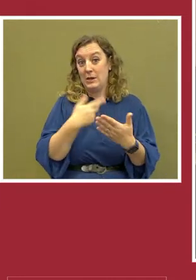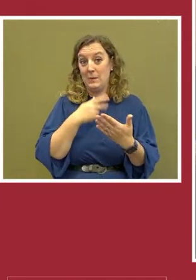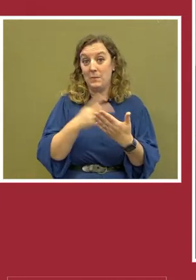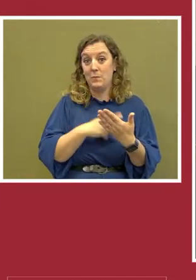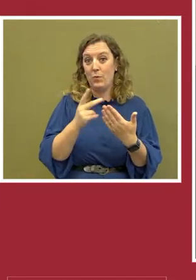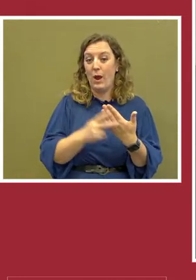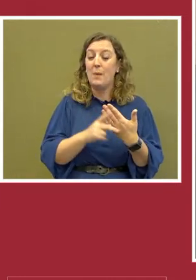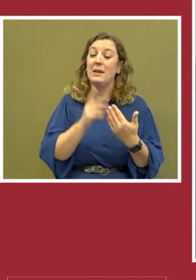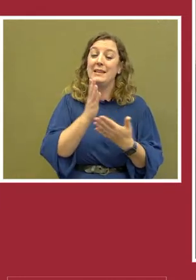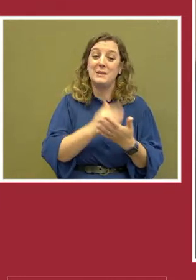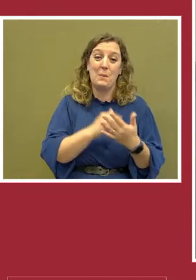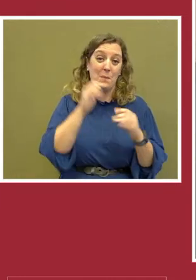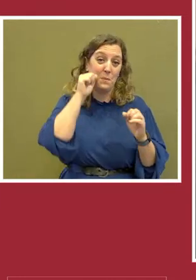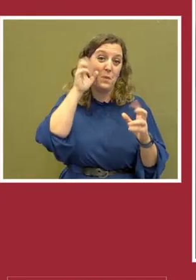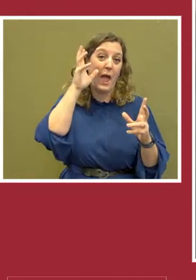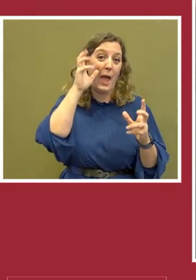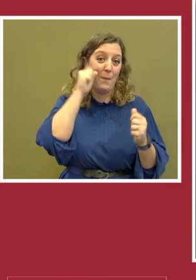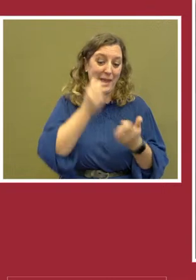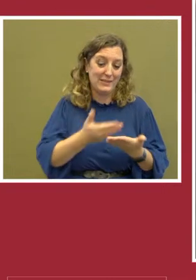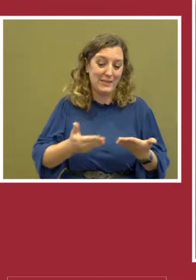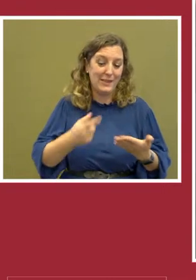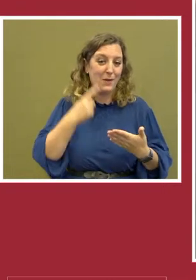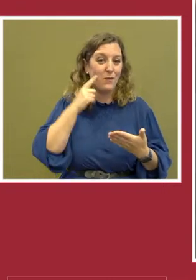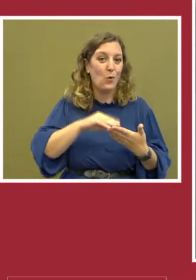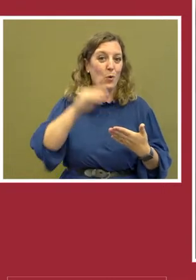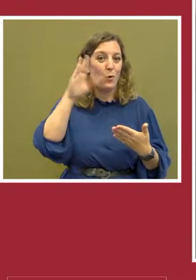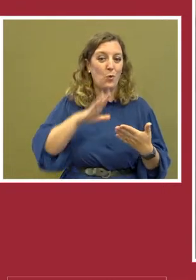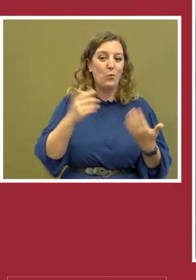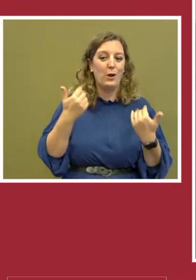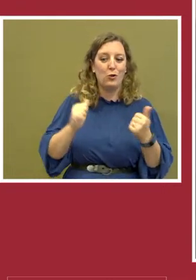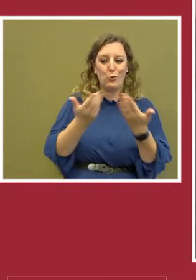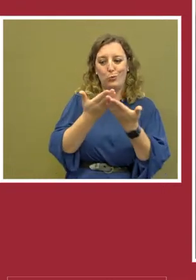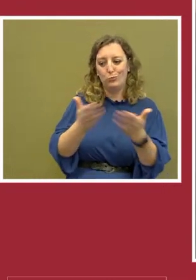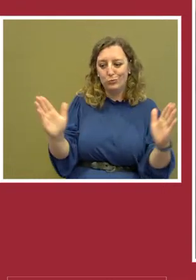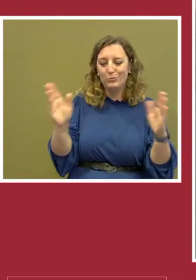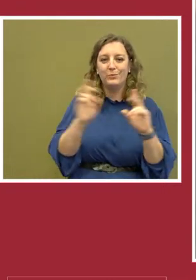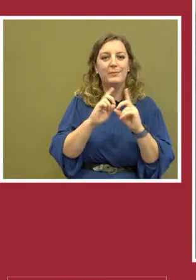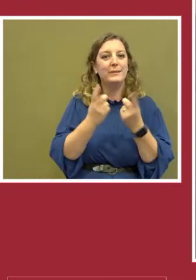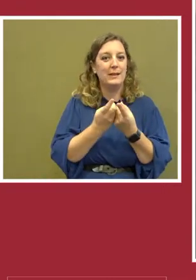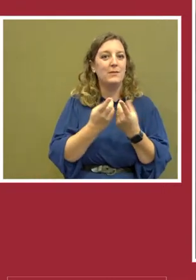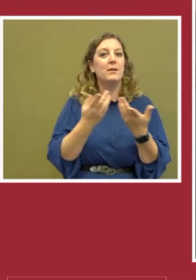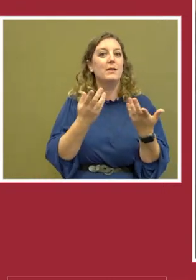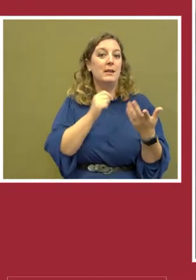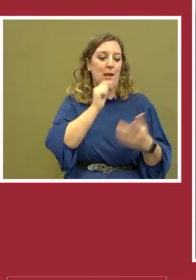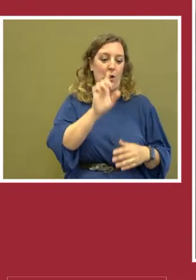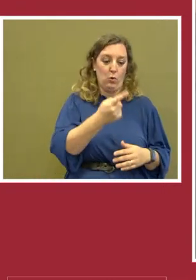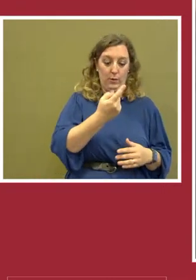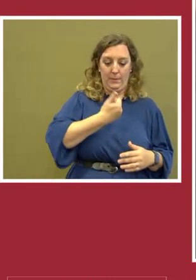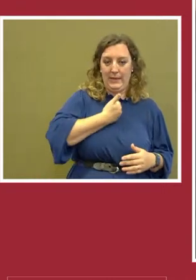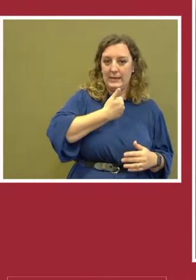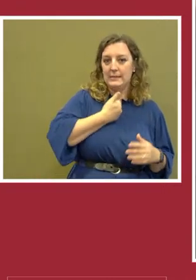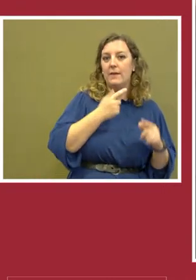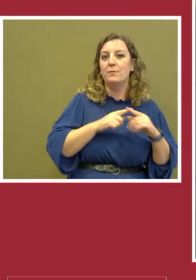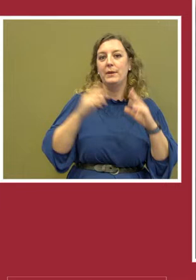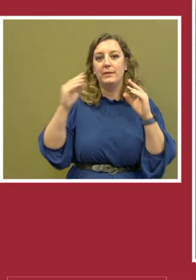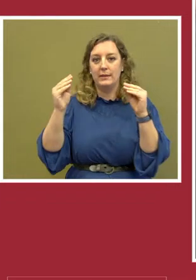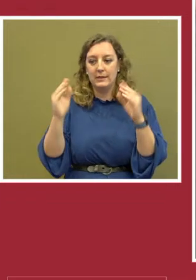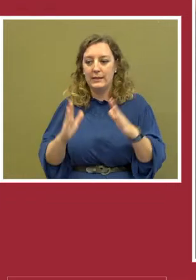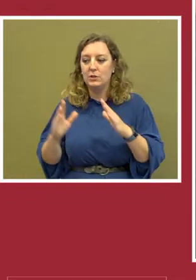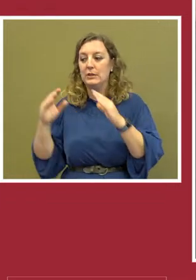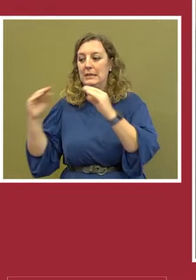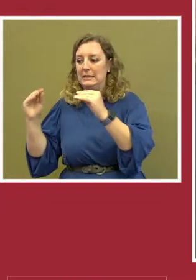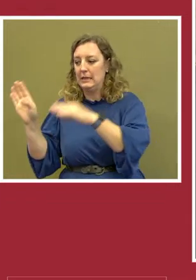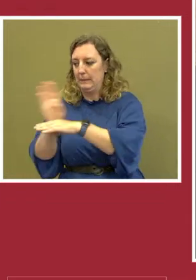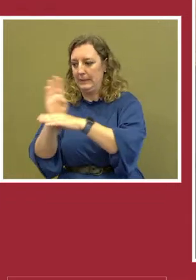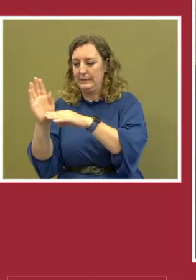program is doing some amazing things for students, and we are trying to do that district-wide. So not just myself, but the teachers that teach